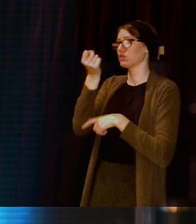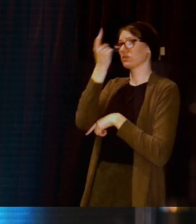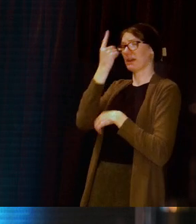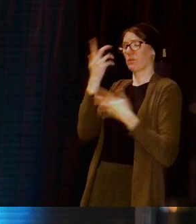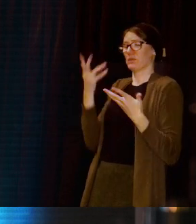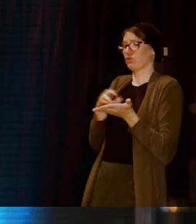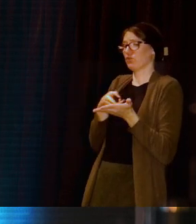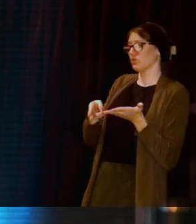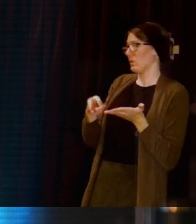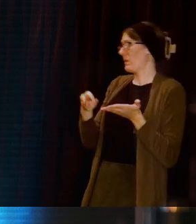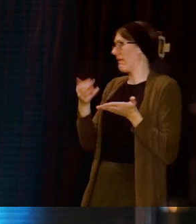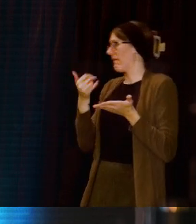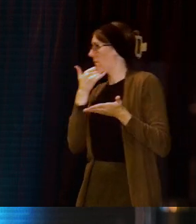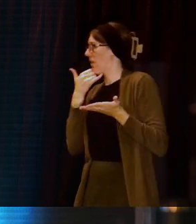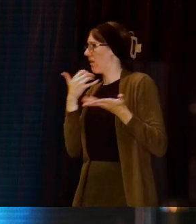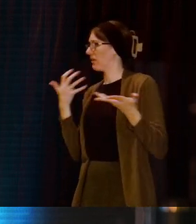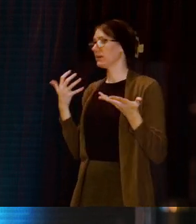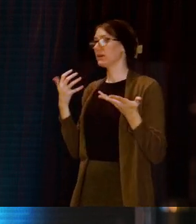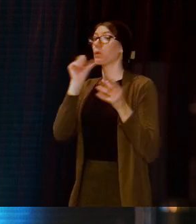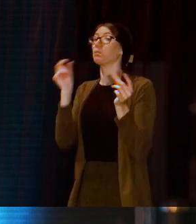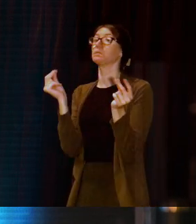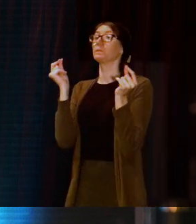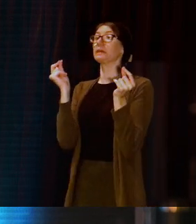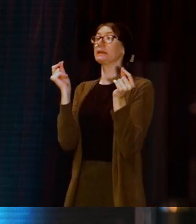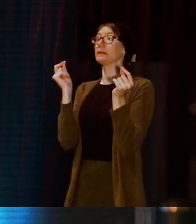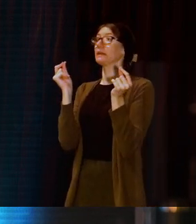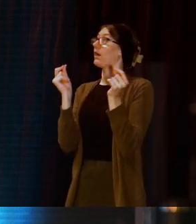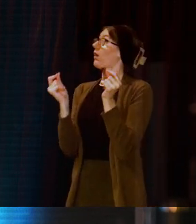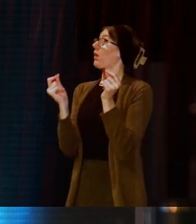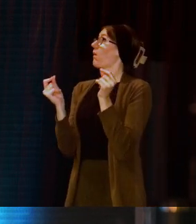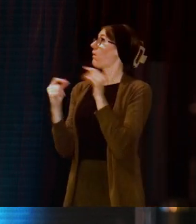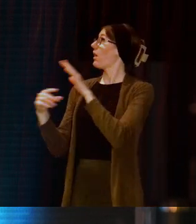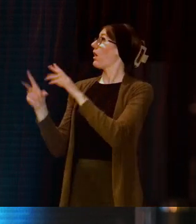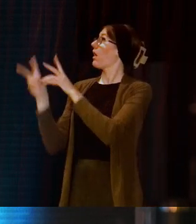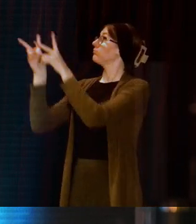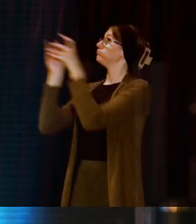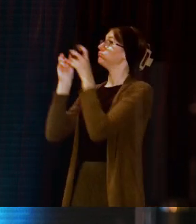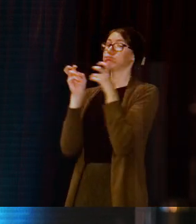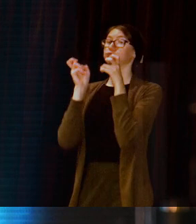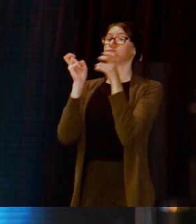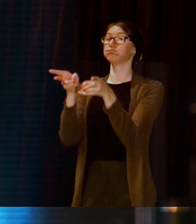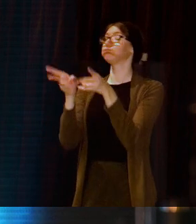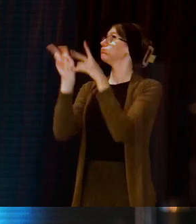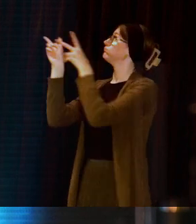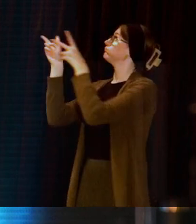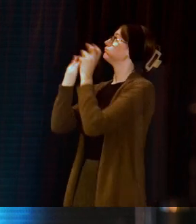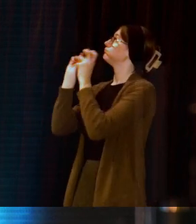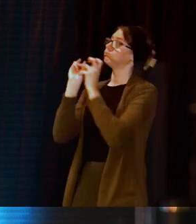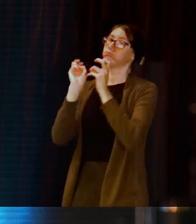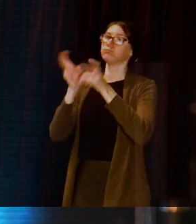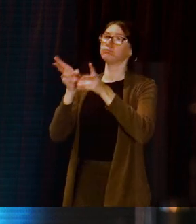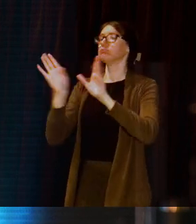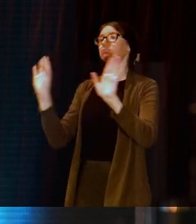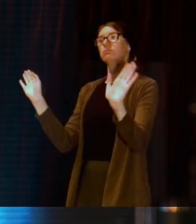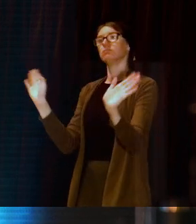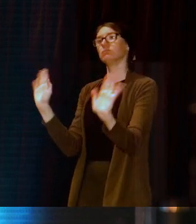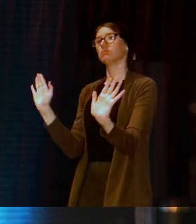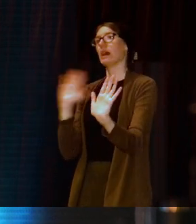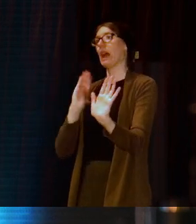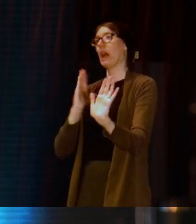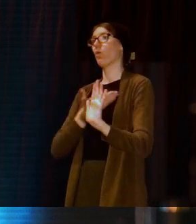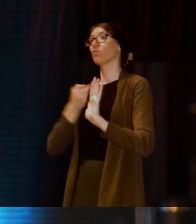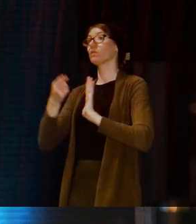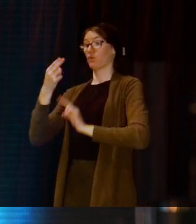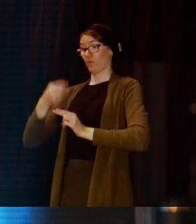And my caution, don't just instantly retweet the information that you got today, all right? Our reputation